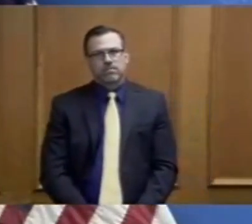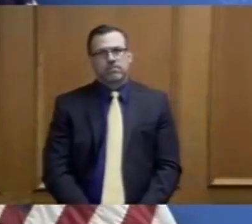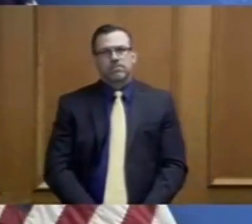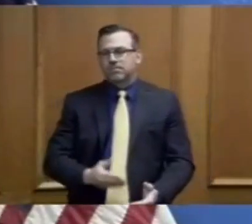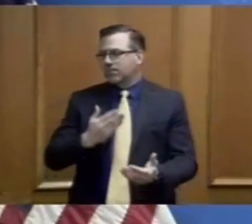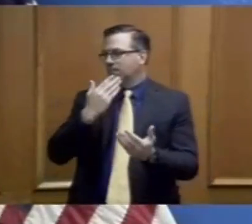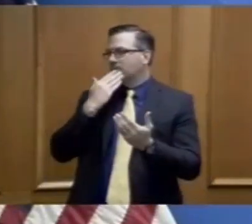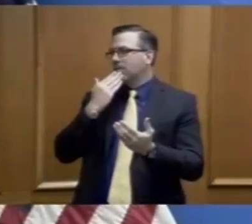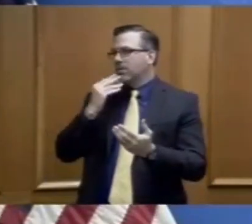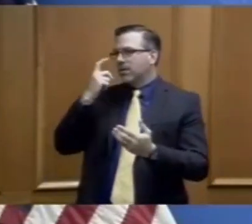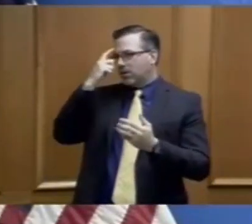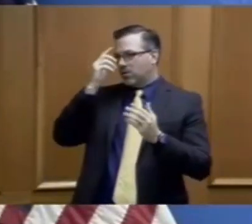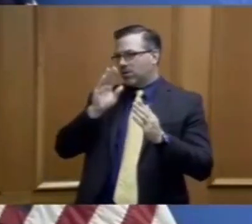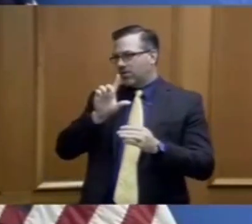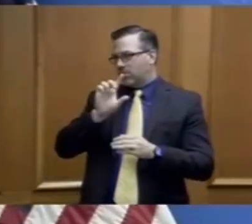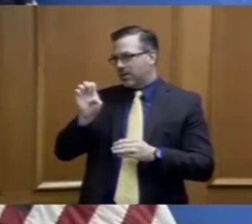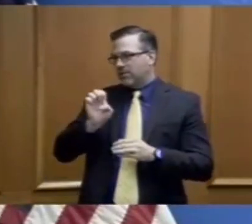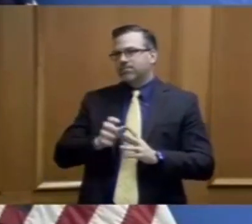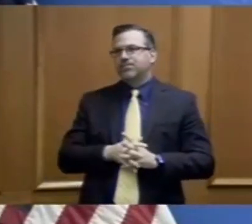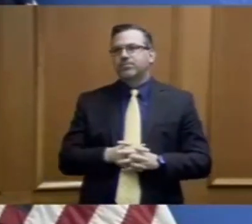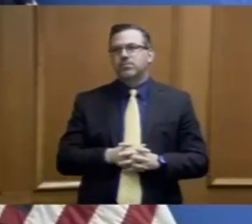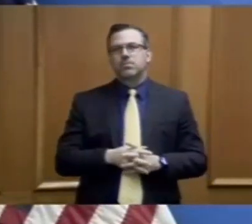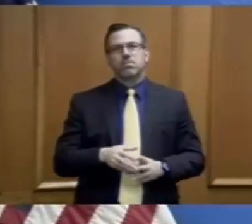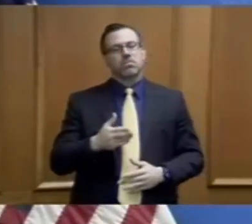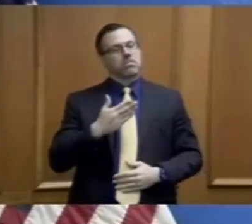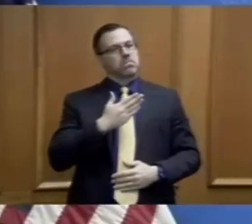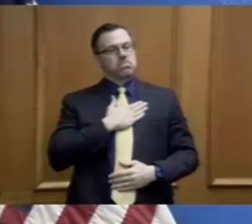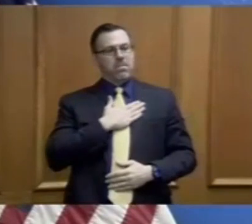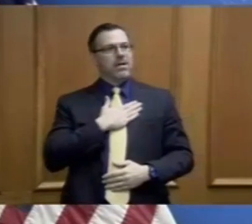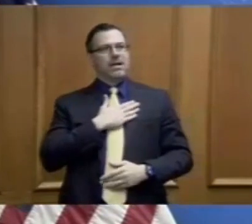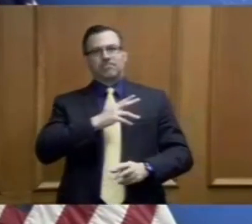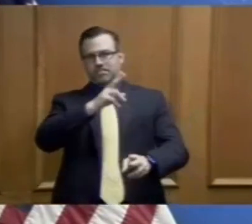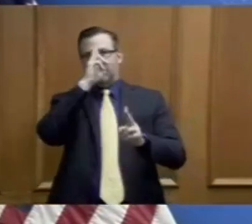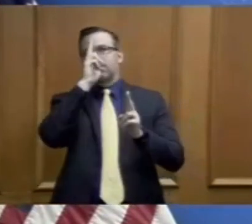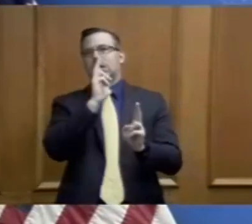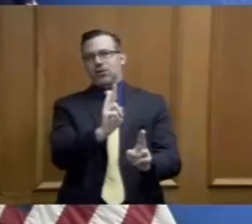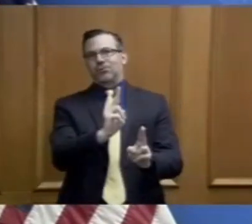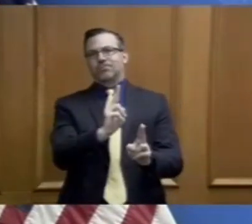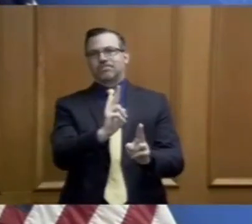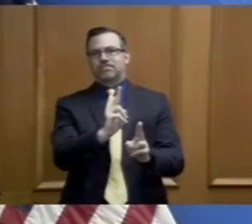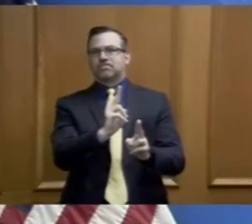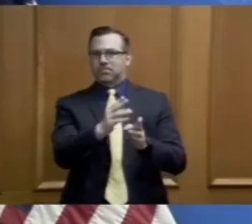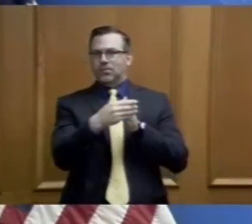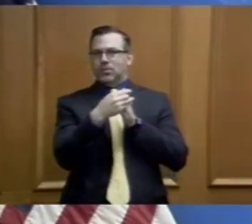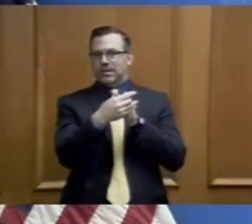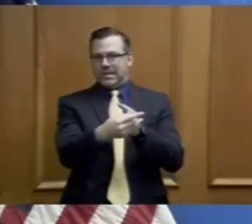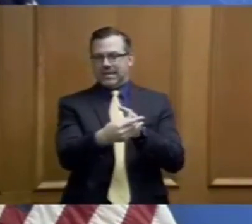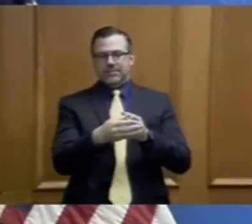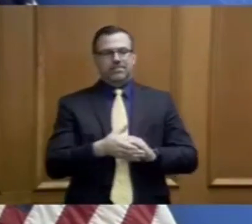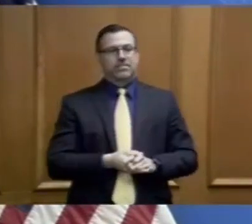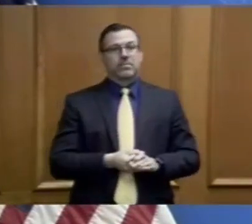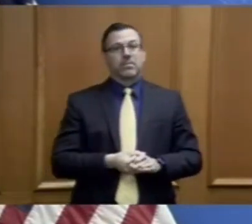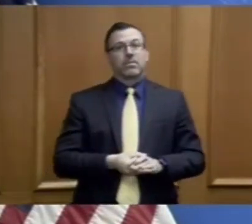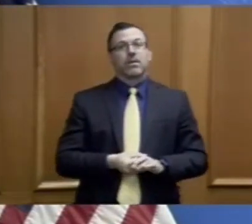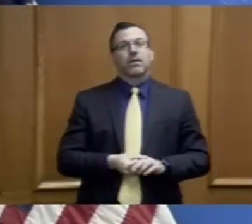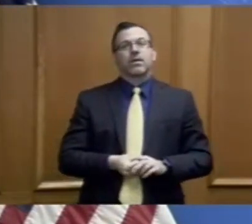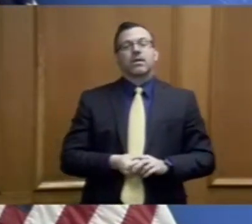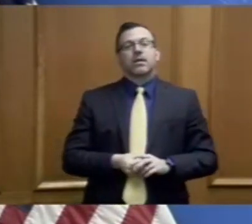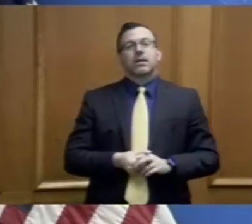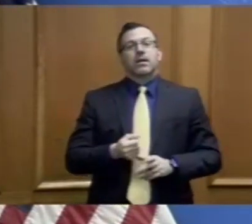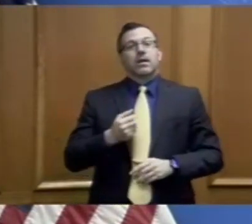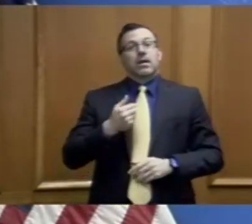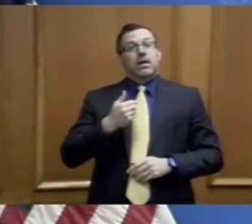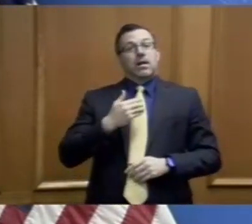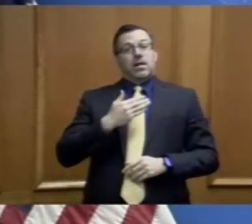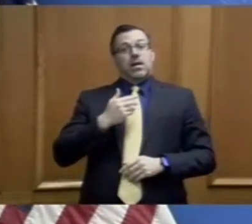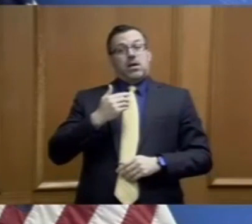Thank you, Governor Lee. It's my privilege to serve in this role. As a former third-generation family